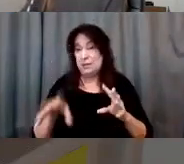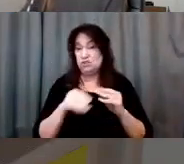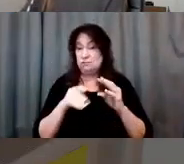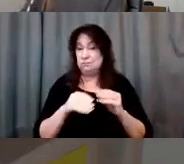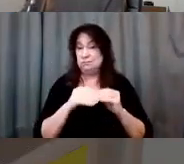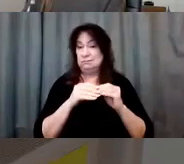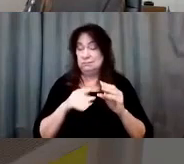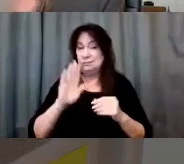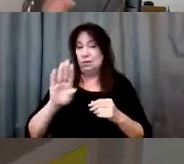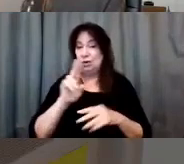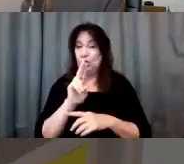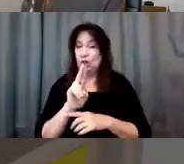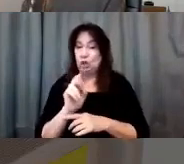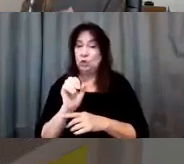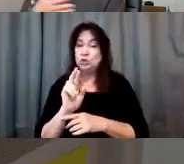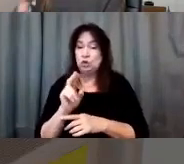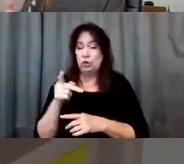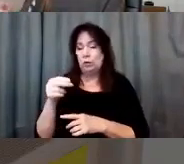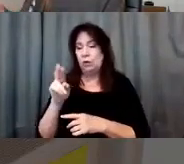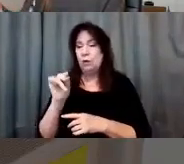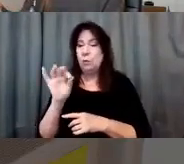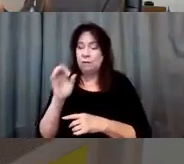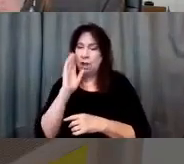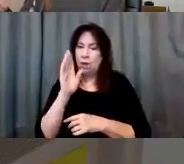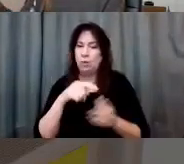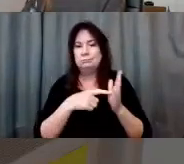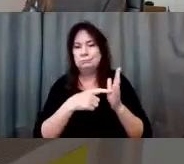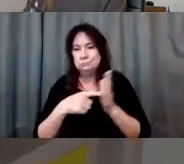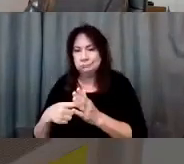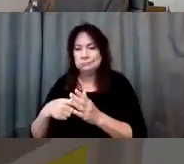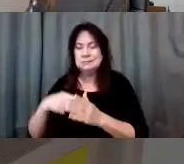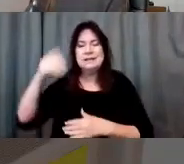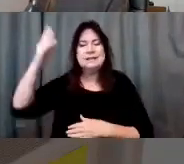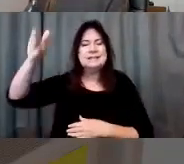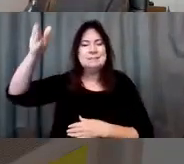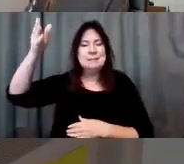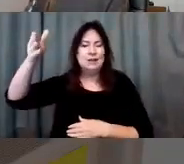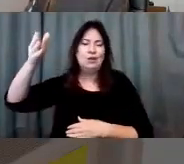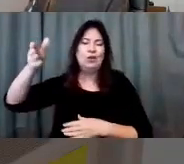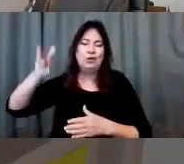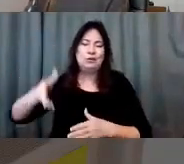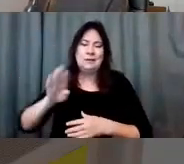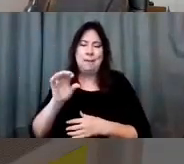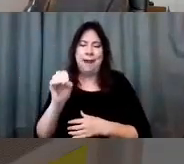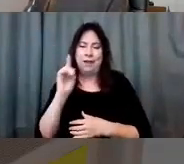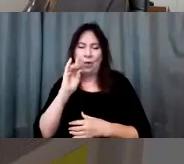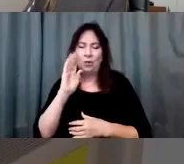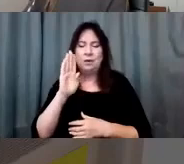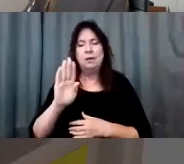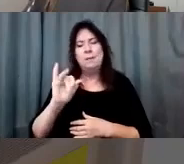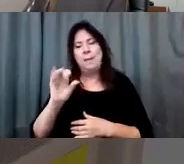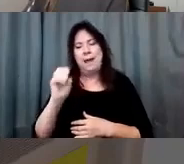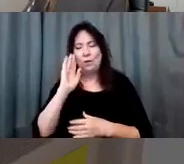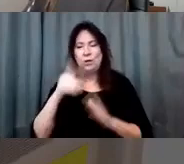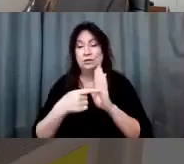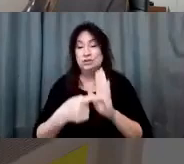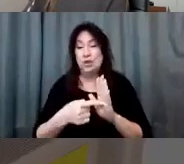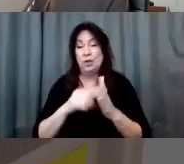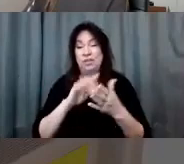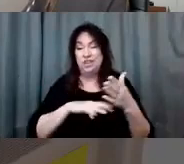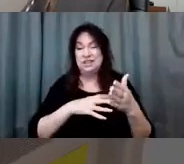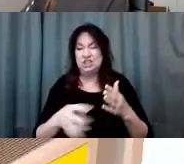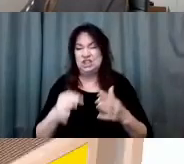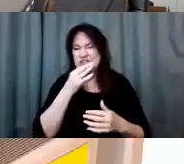user profile will carry over into your speaker bio that will show in the agenda, which we will get to shortly.